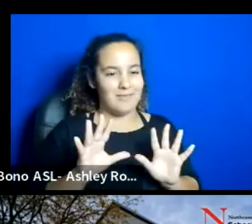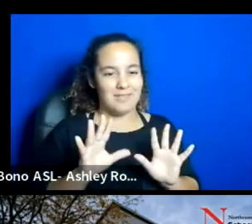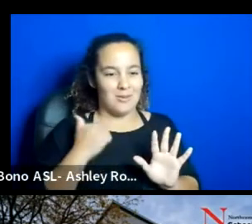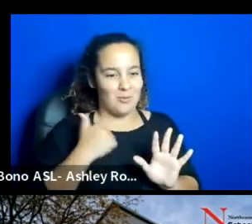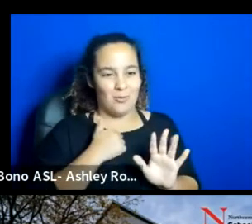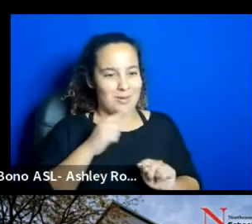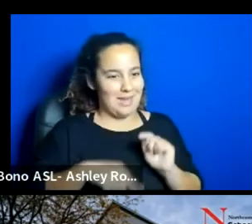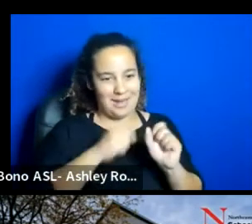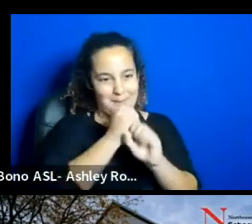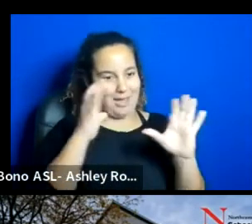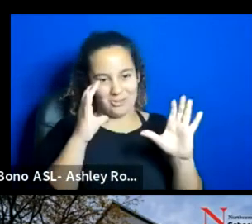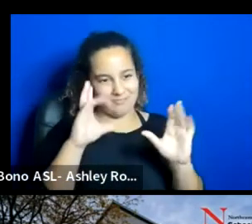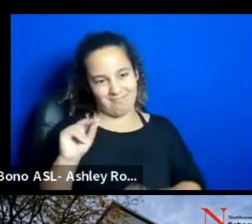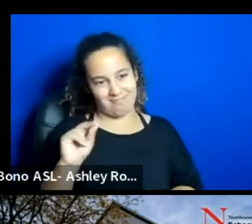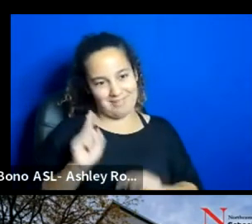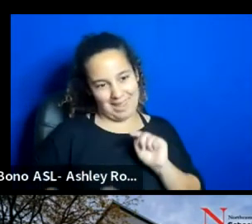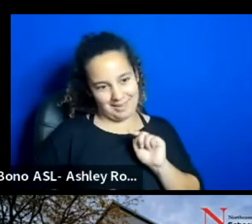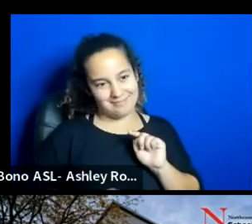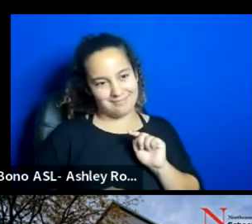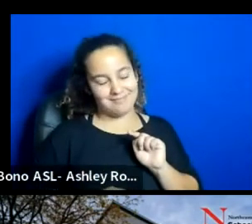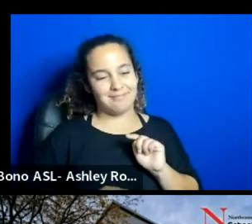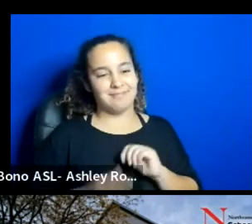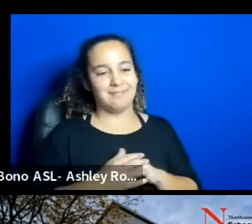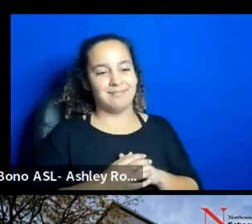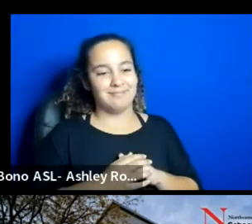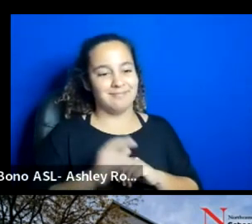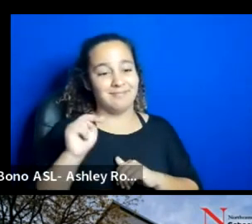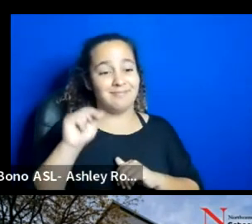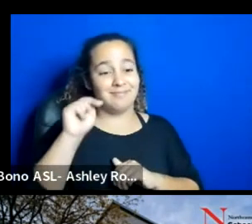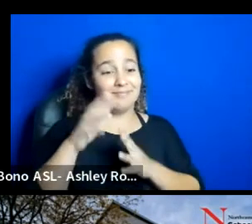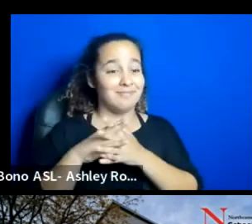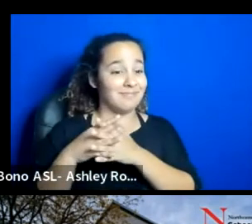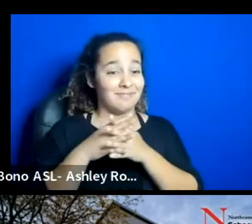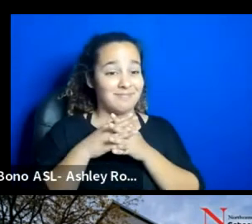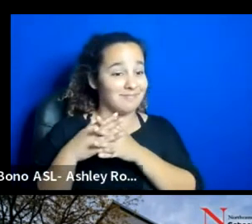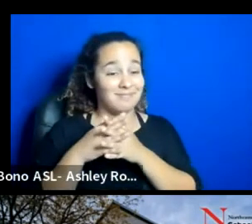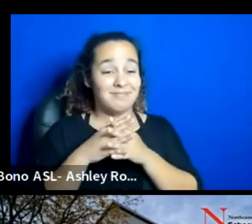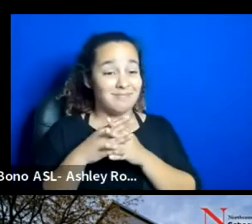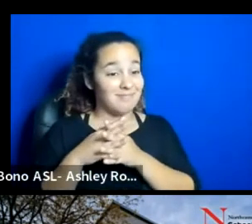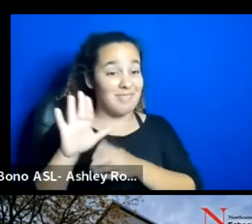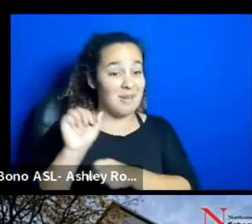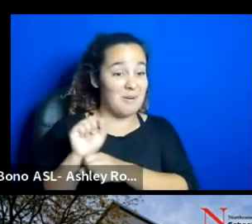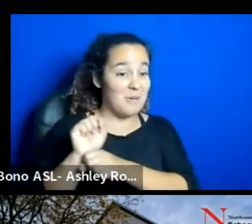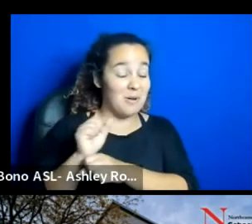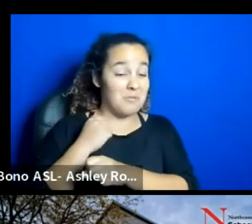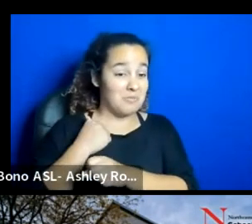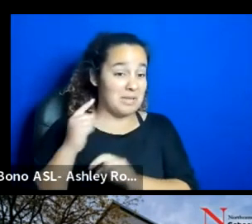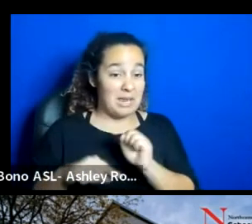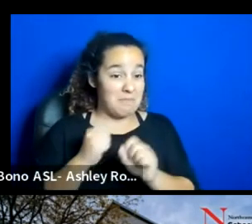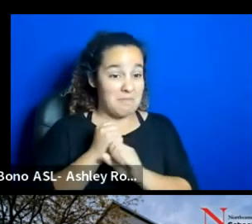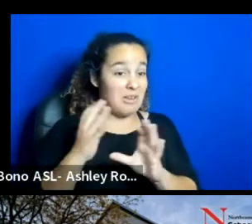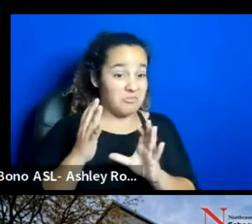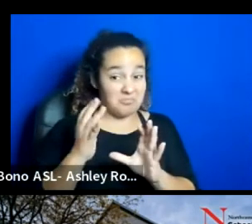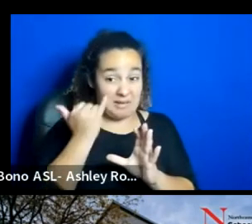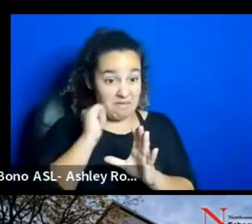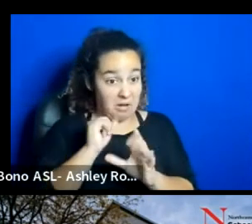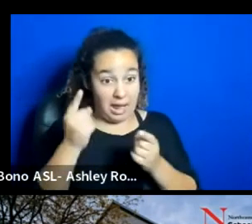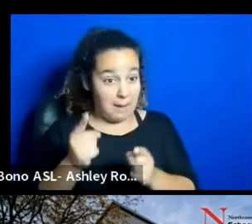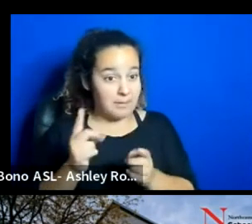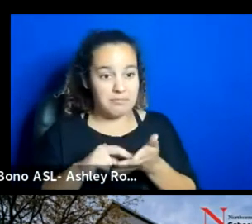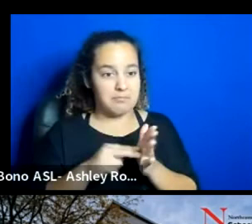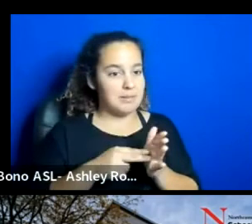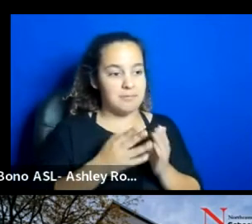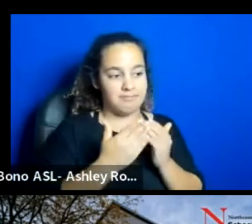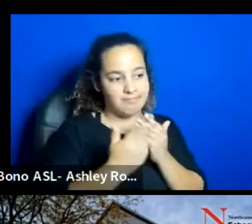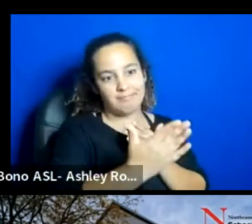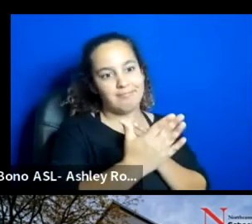cannot imagine the North American theatrical production without these mediators, without these